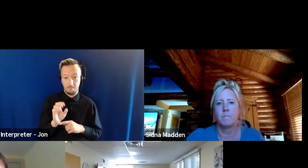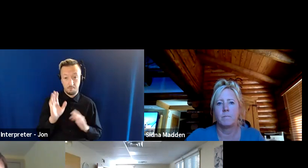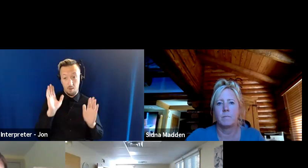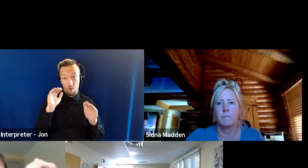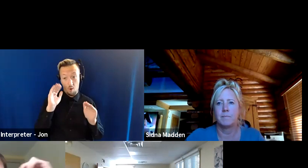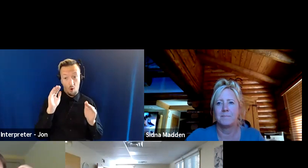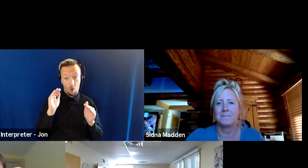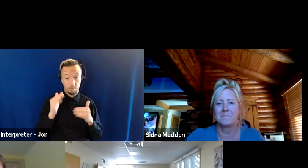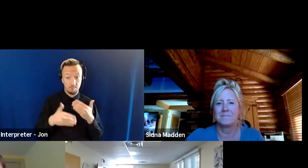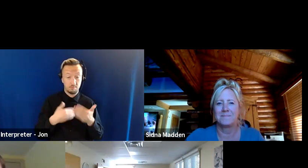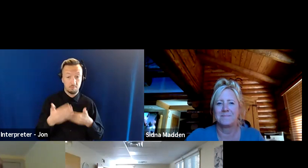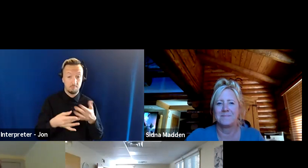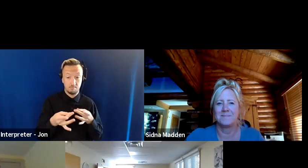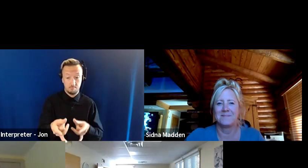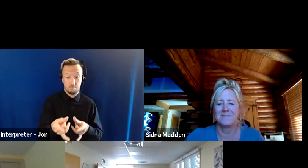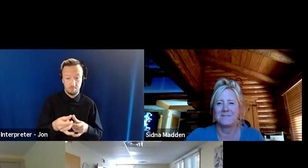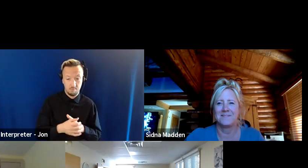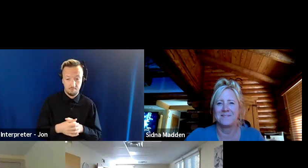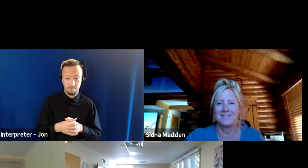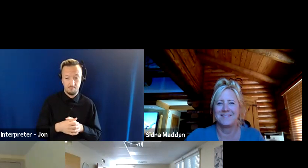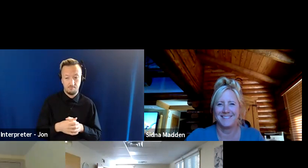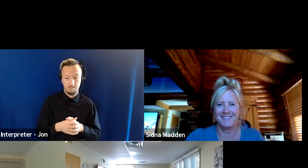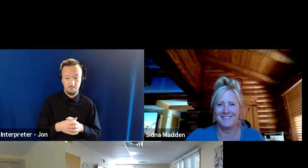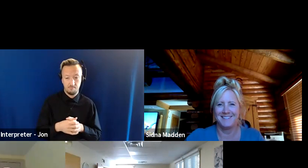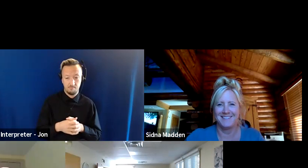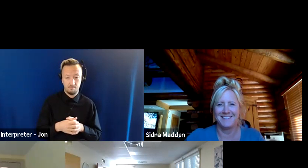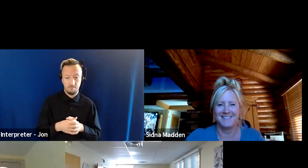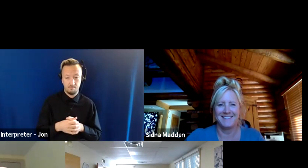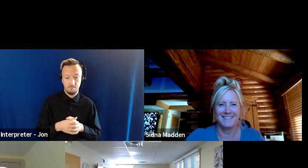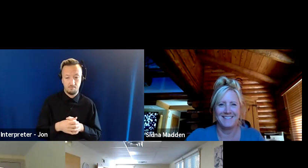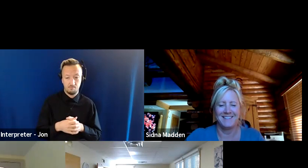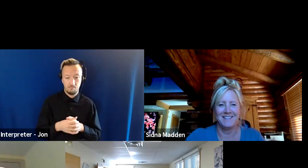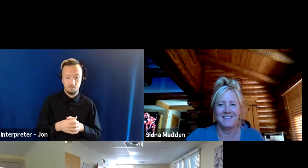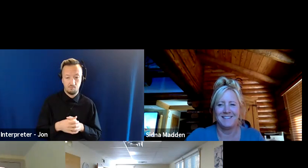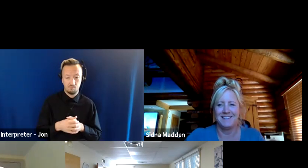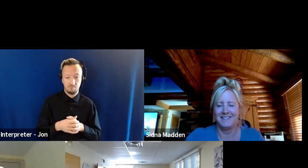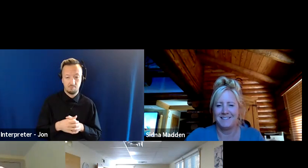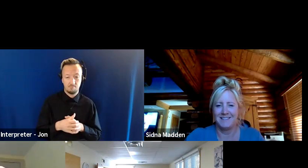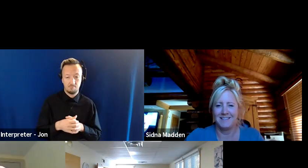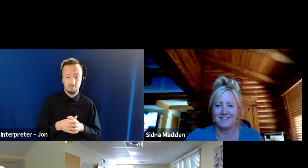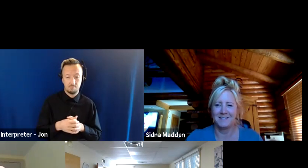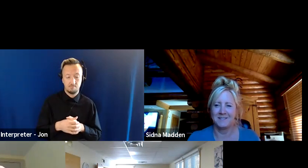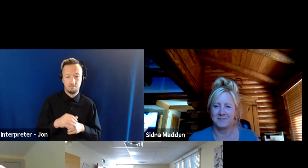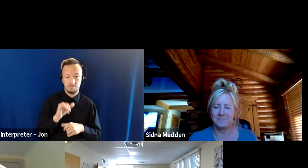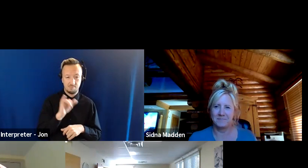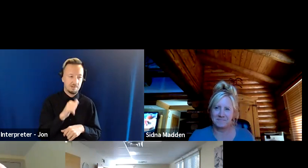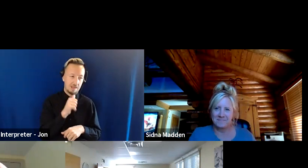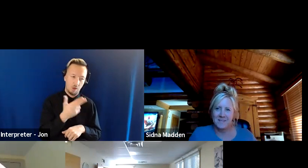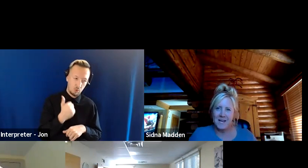goes good and I don't faint on camera. Because that's not